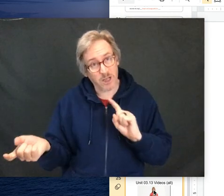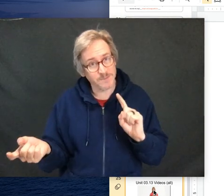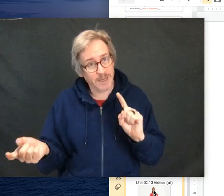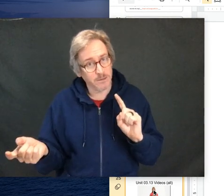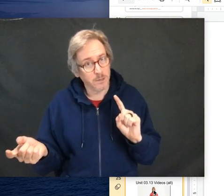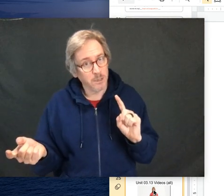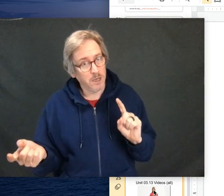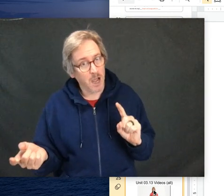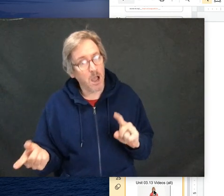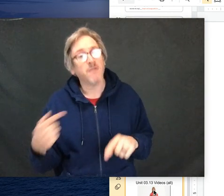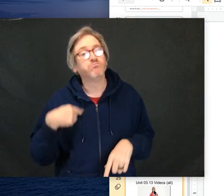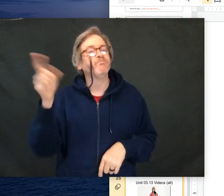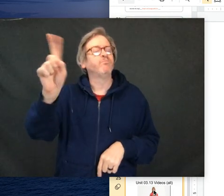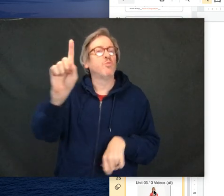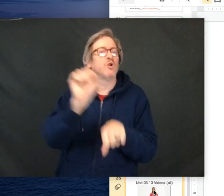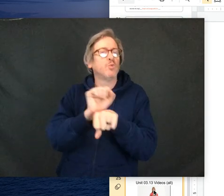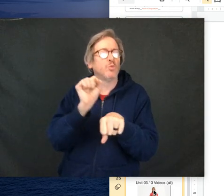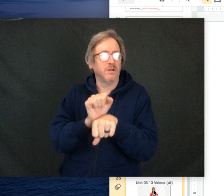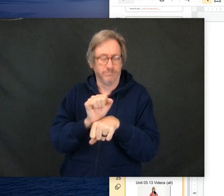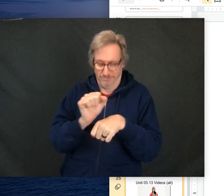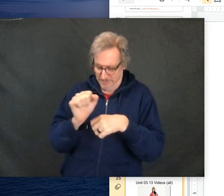another classmate.